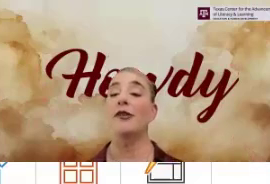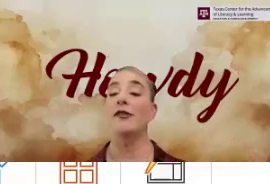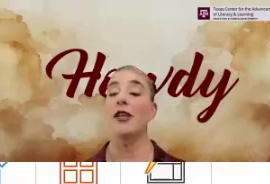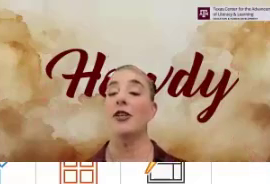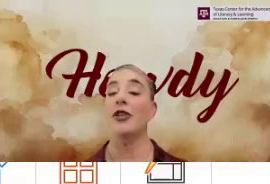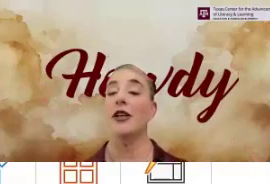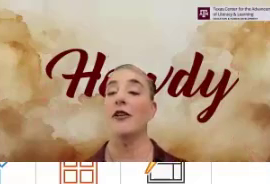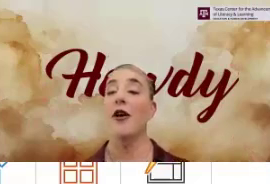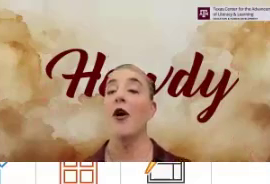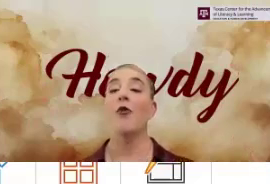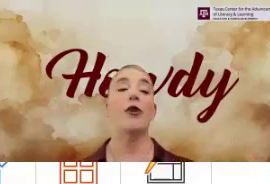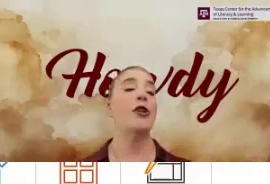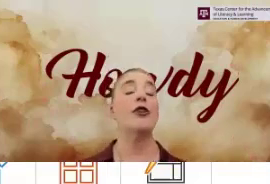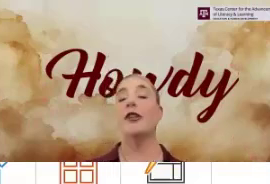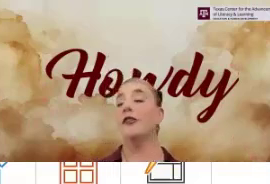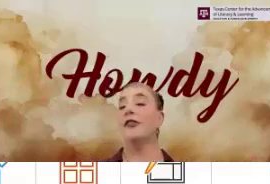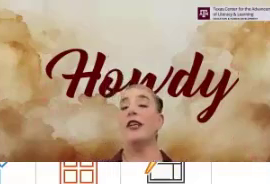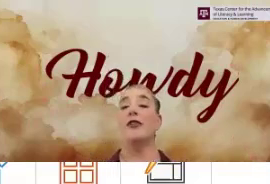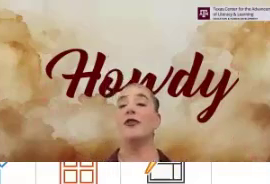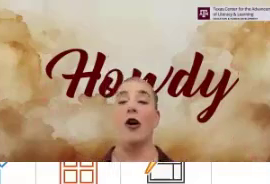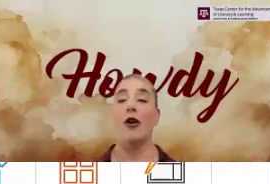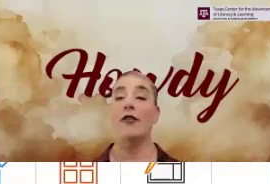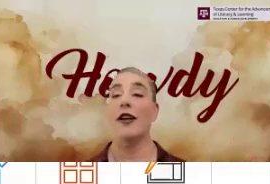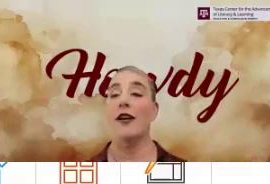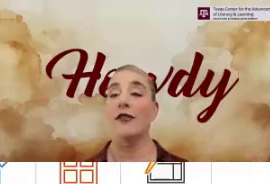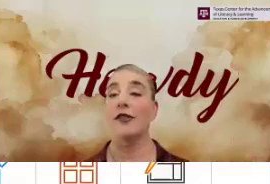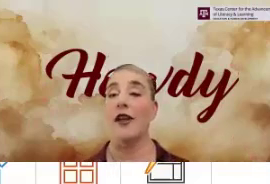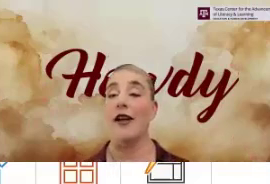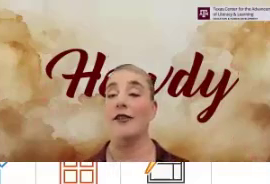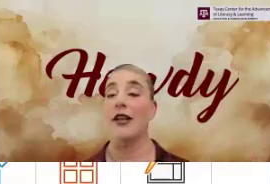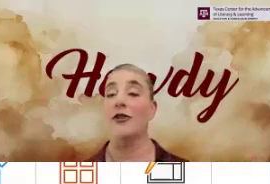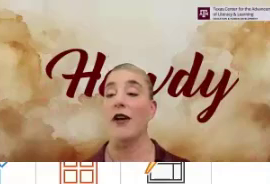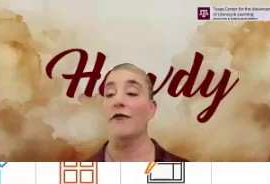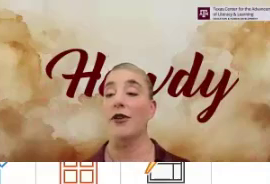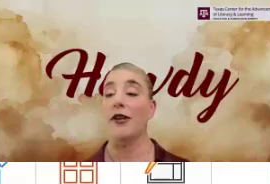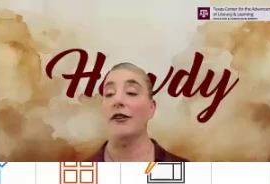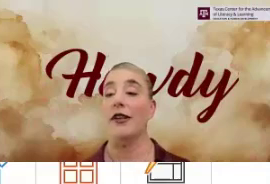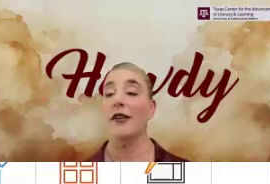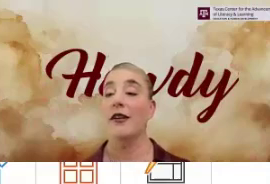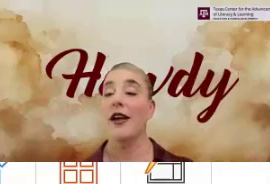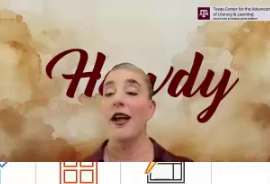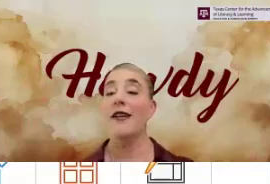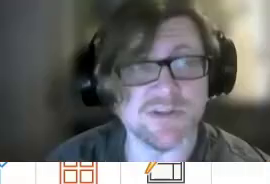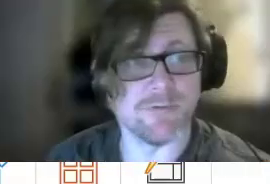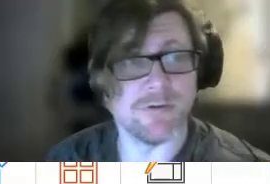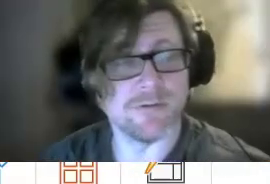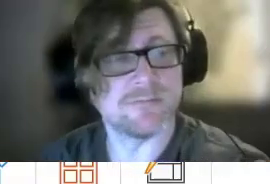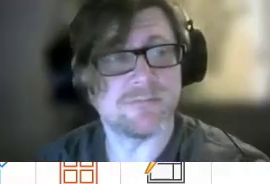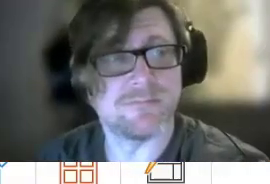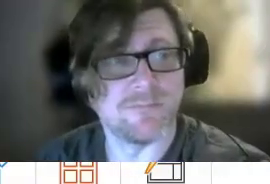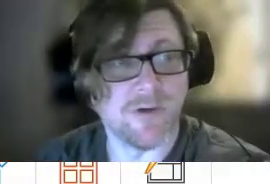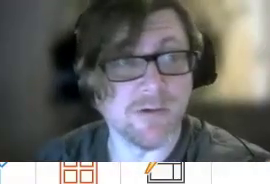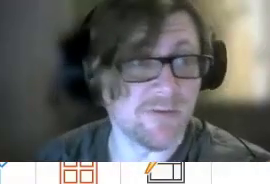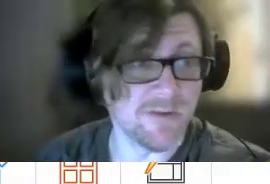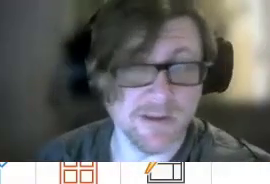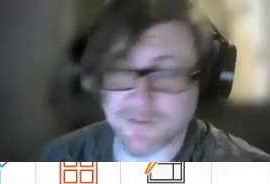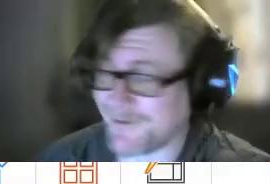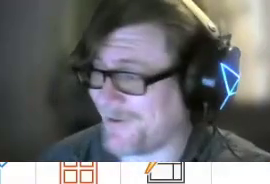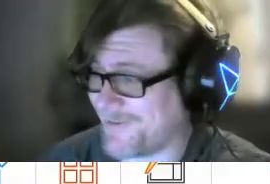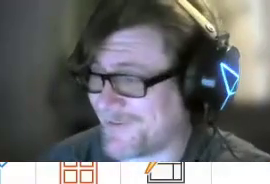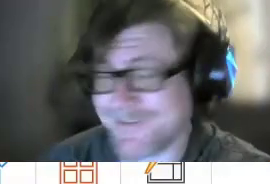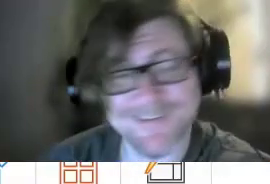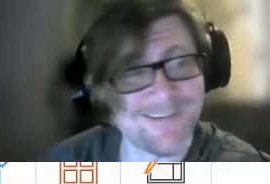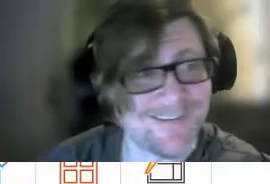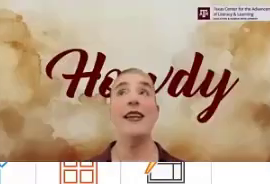a presentation where you couldn't see a darn thing on the slides? They drive Yep. me crazy. Yeah. Saw then- several very Yep.